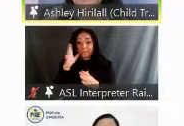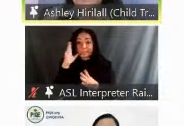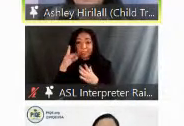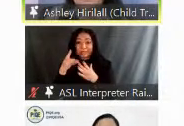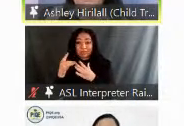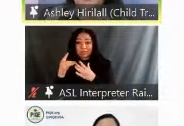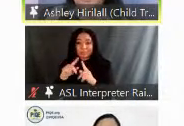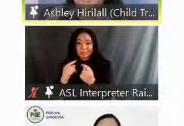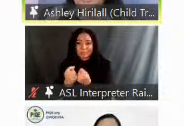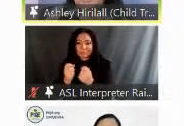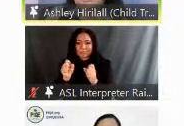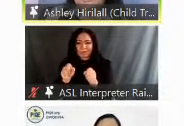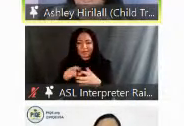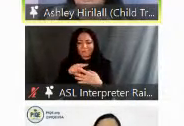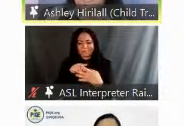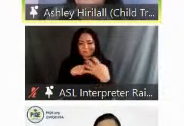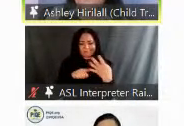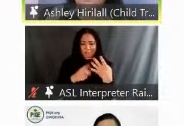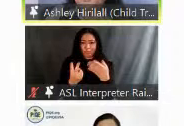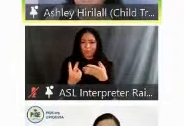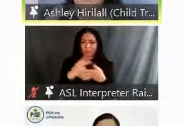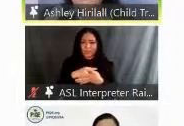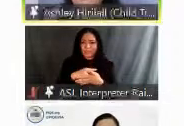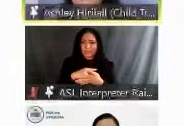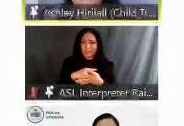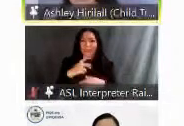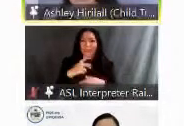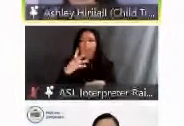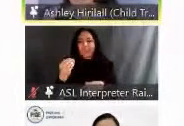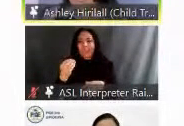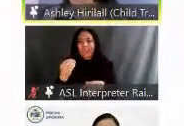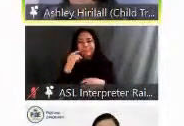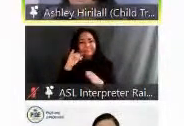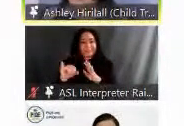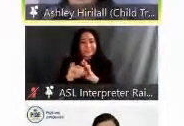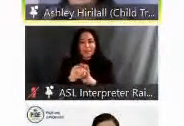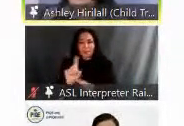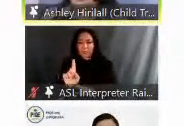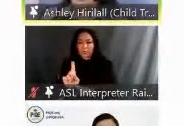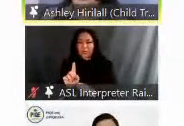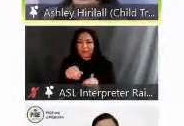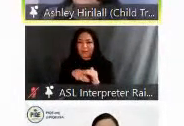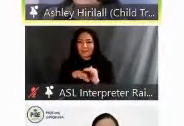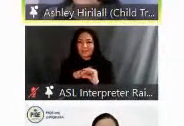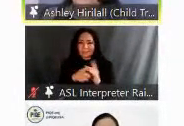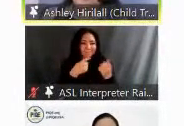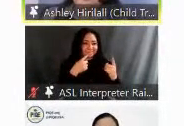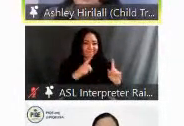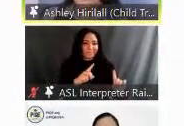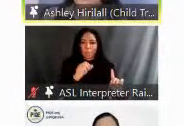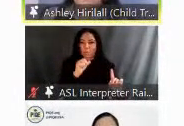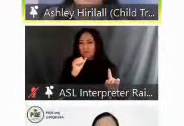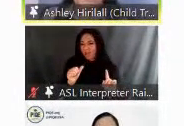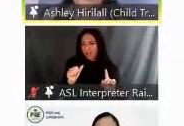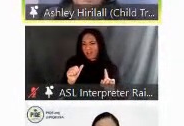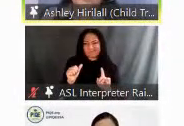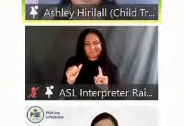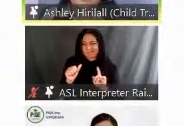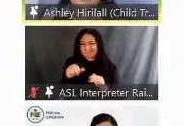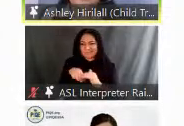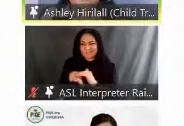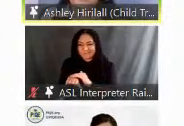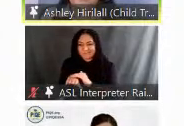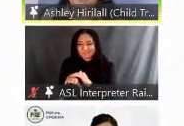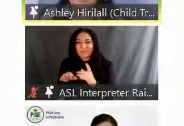can reflect on these 4 dimensions and identify where access is working and not working for their family and within their